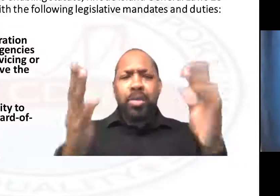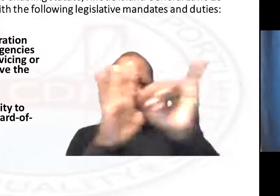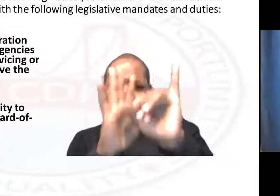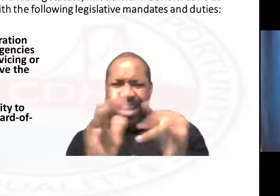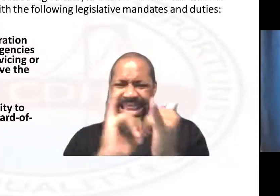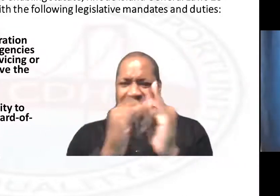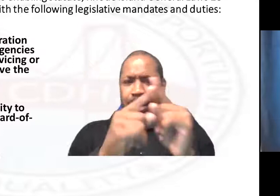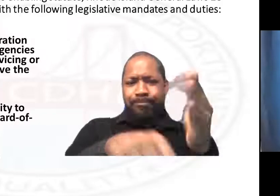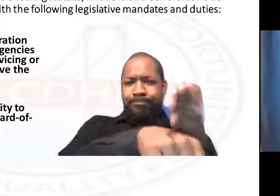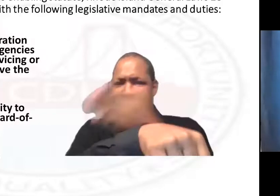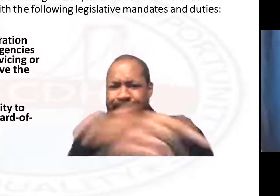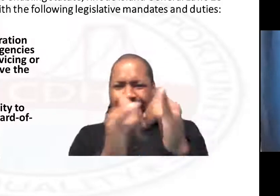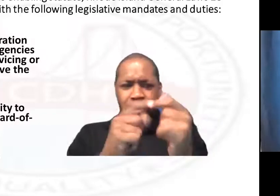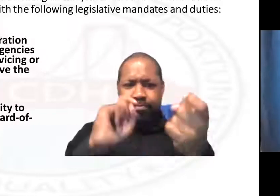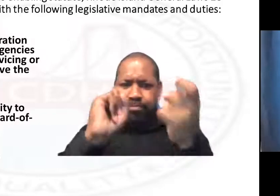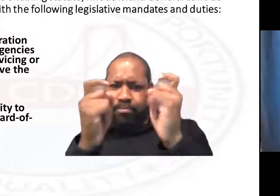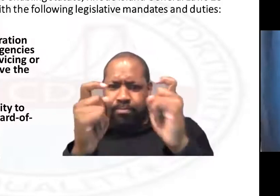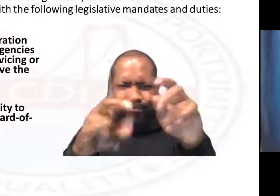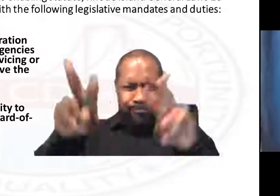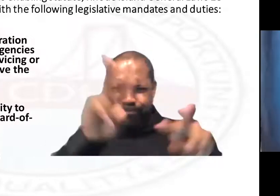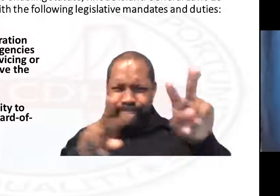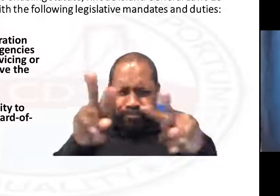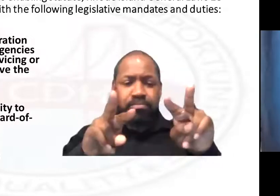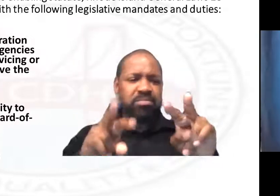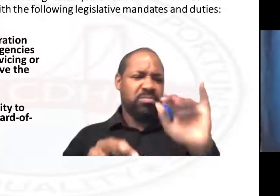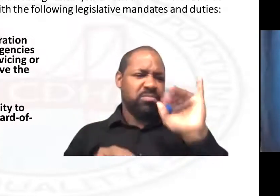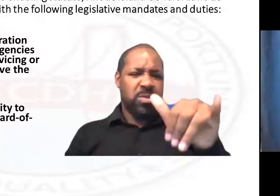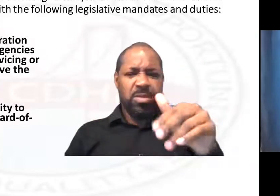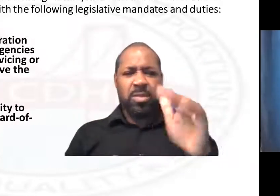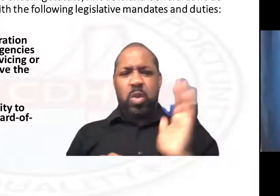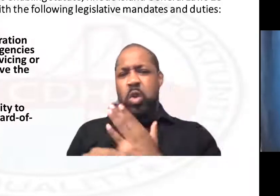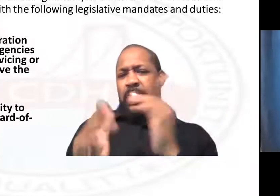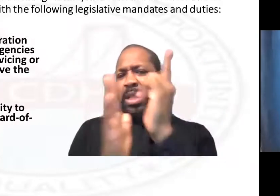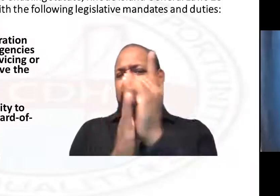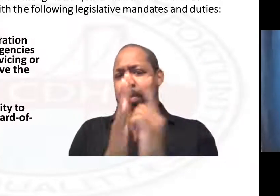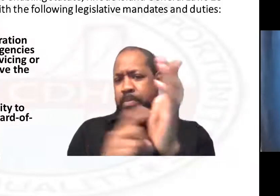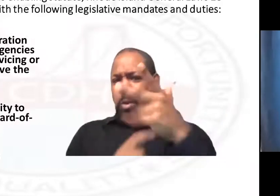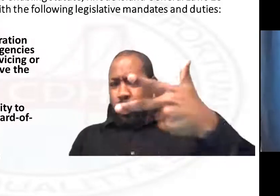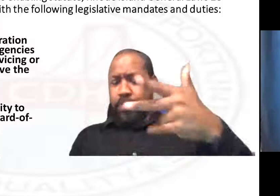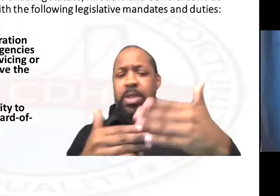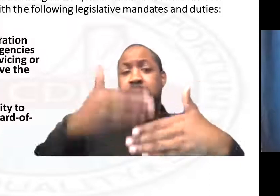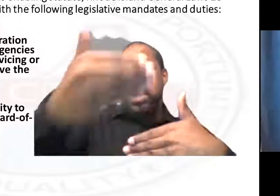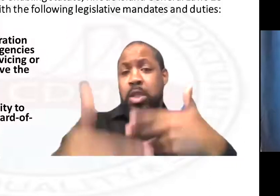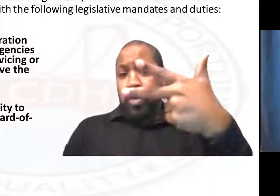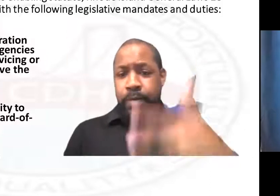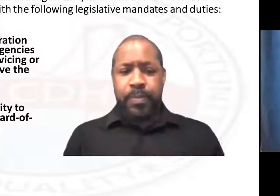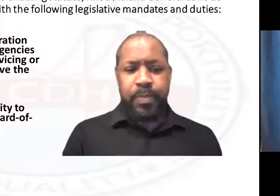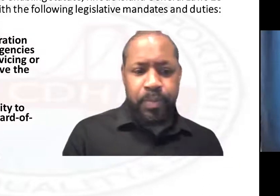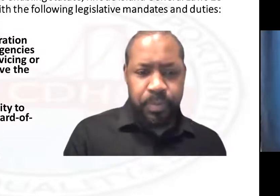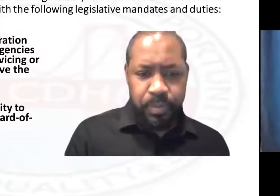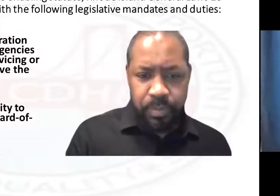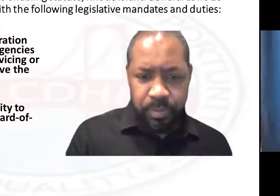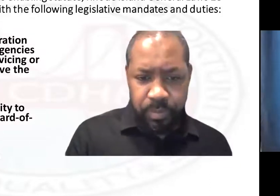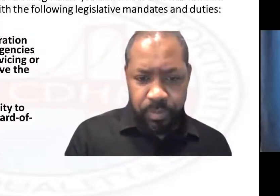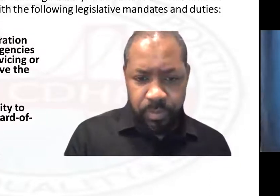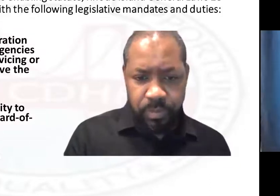to identify any of the issues that come up so that we can readjust as we're continuing to improve. So those are the